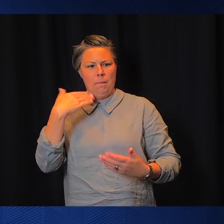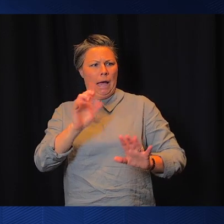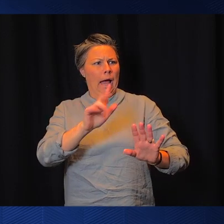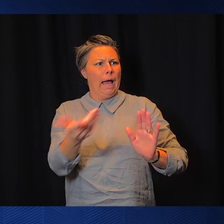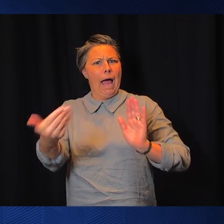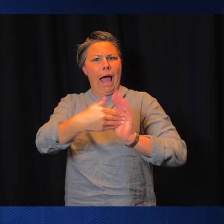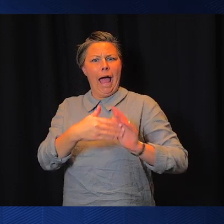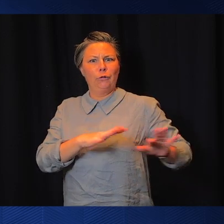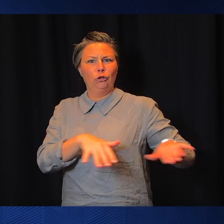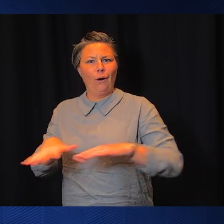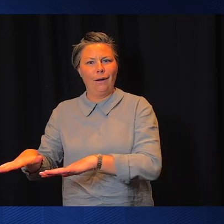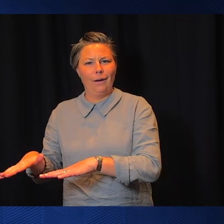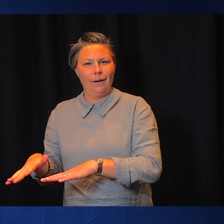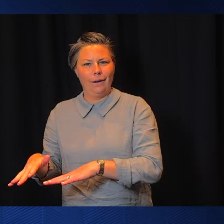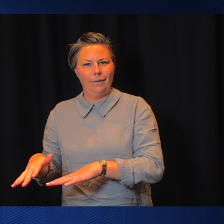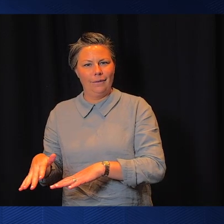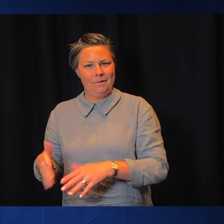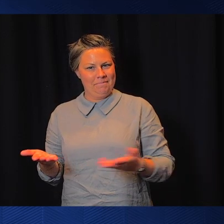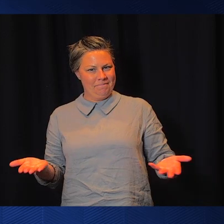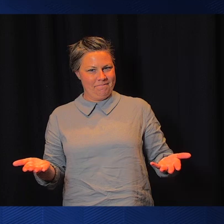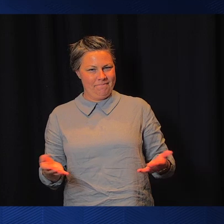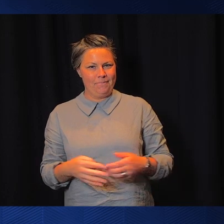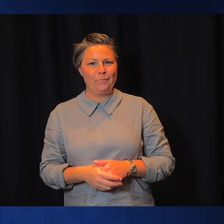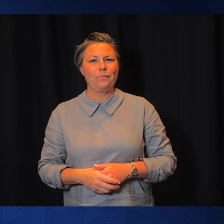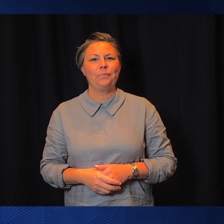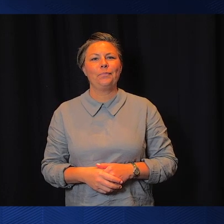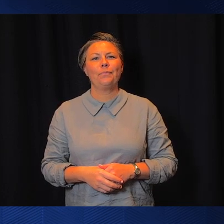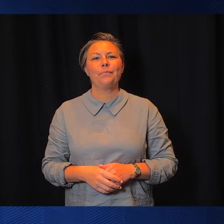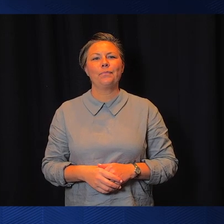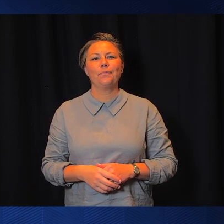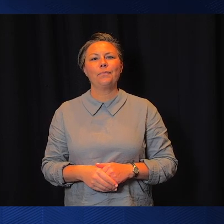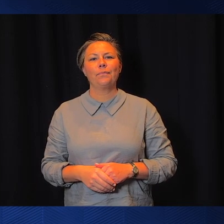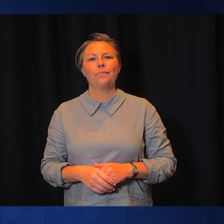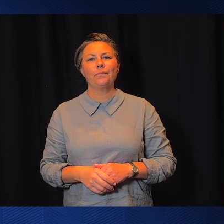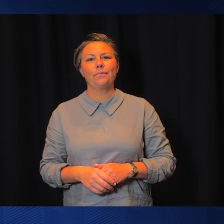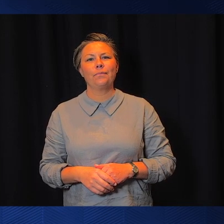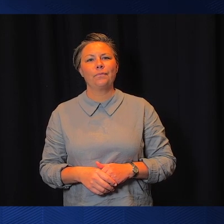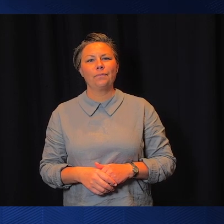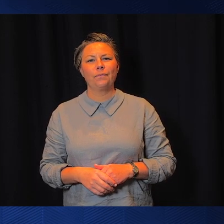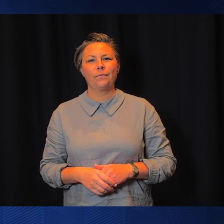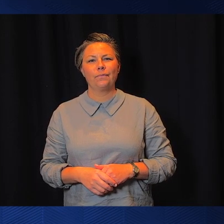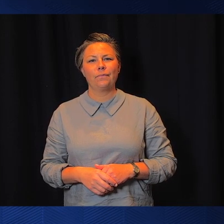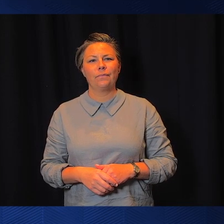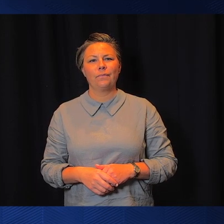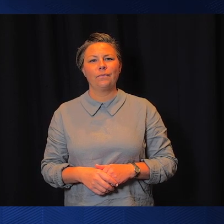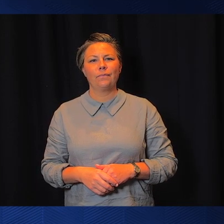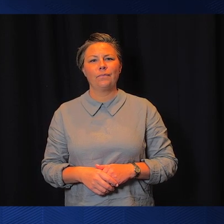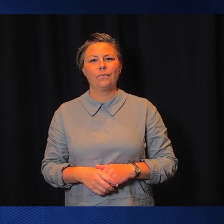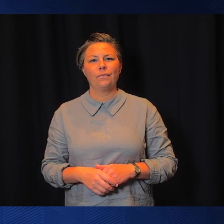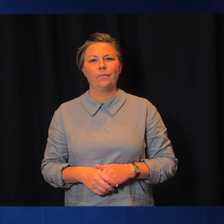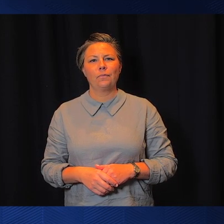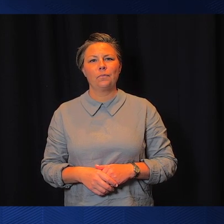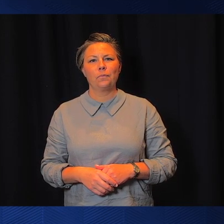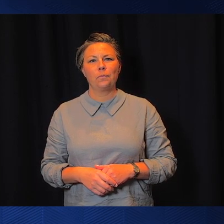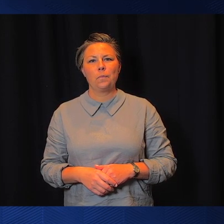going. Then I went to Vani's office and I said, there is, we may be able to